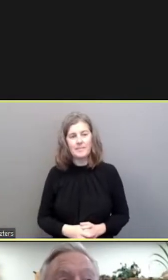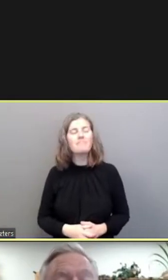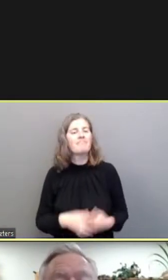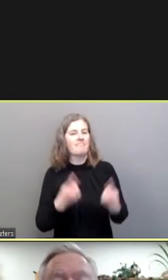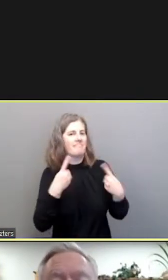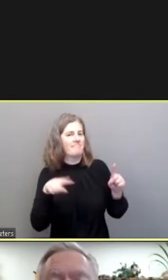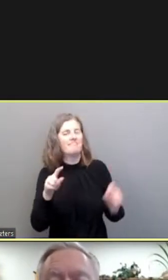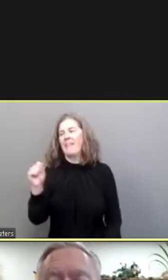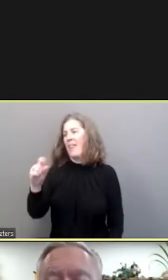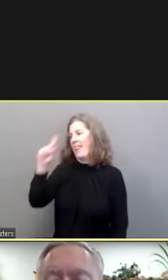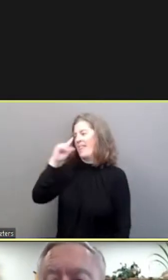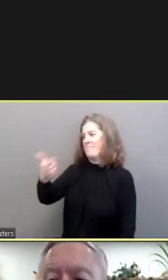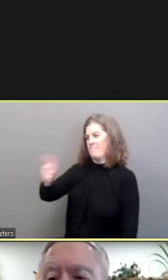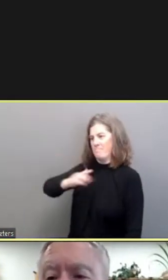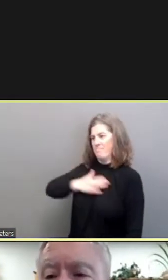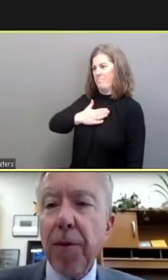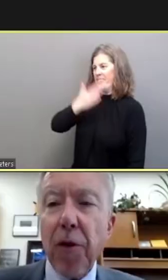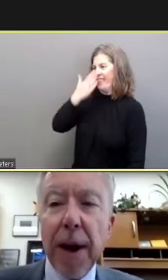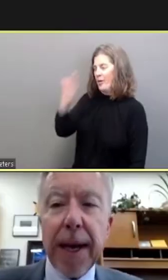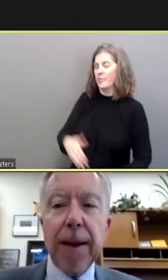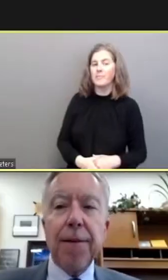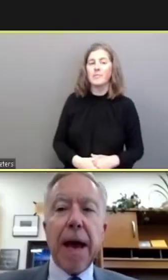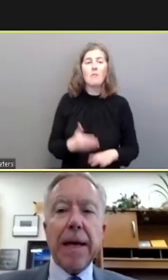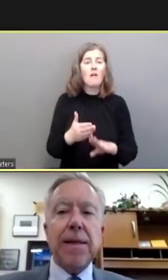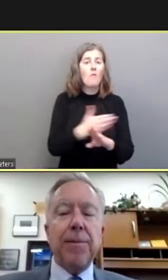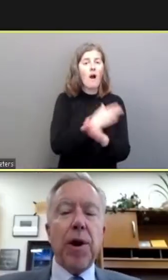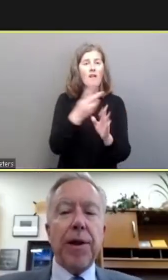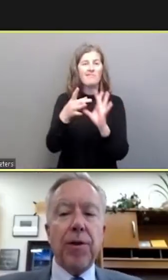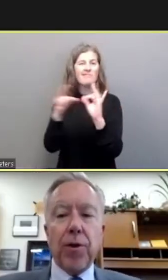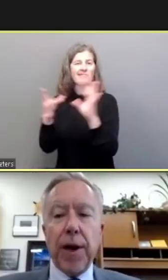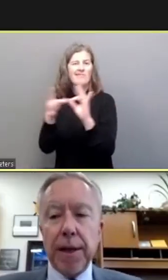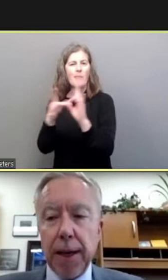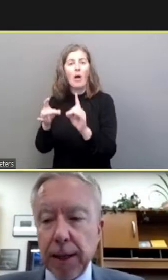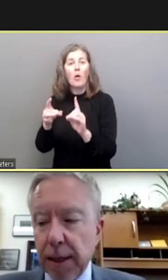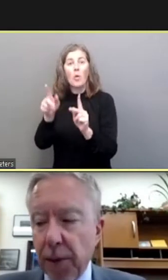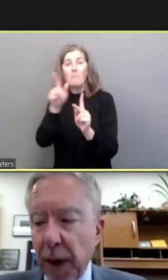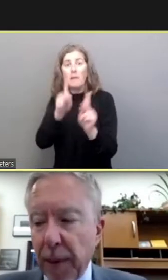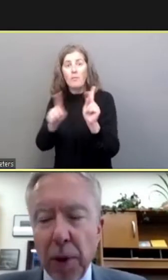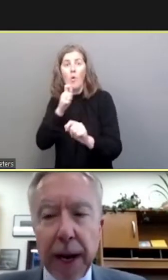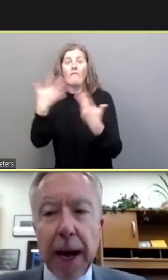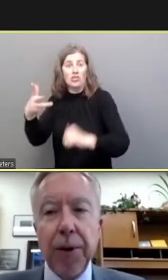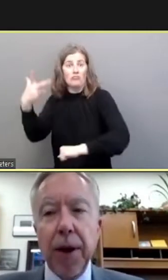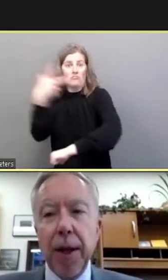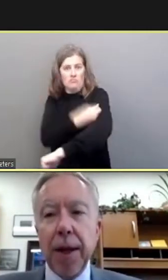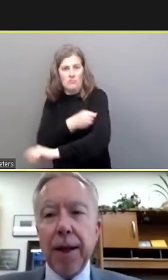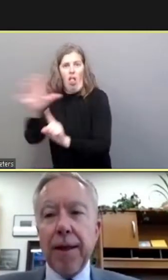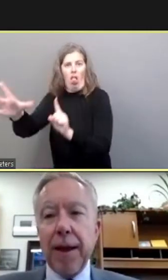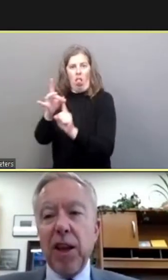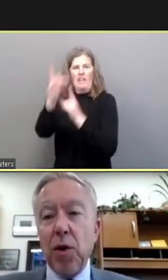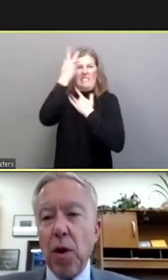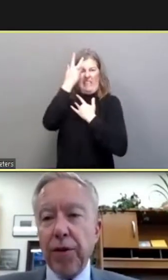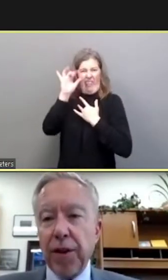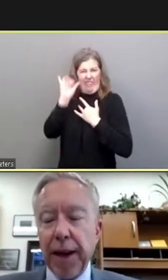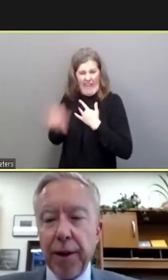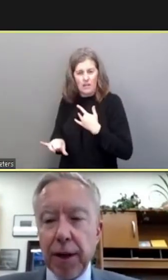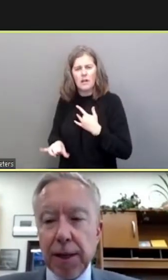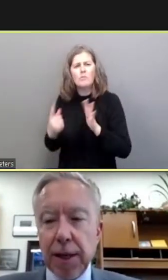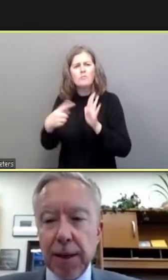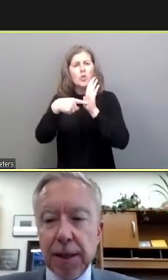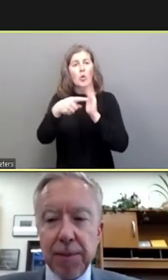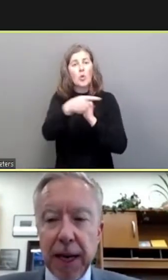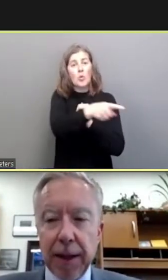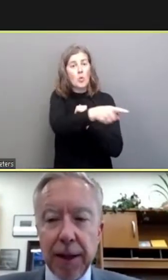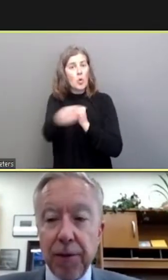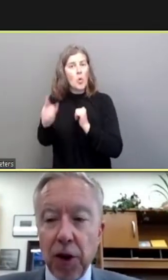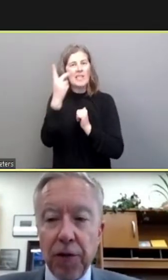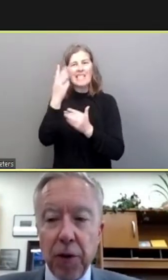Yep, I think it is. Thanks. So before I get into vaccine breakthrough cases, I want to point out that you all today are going to see